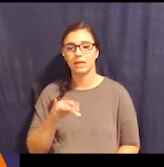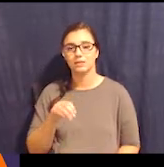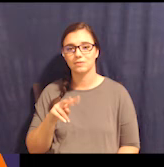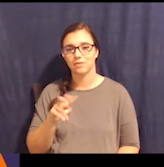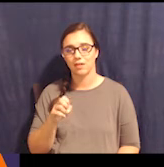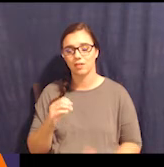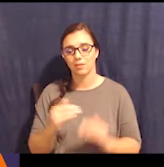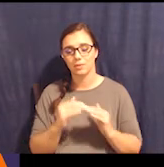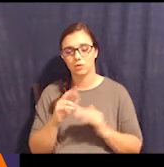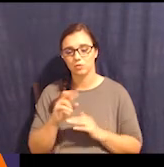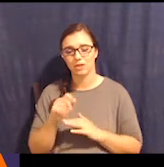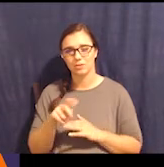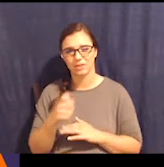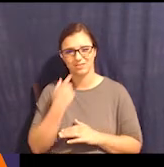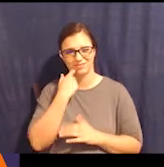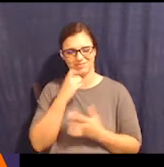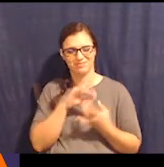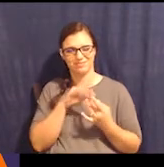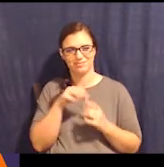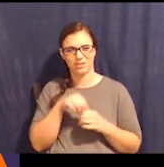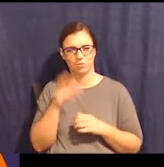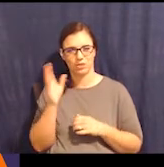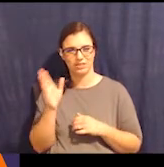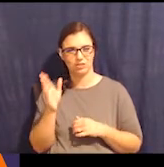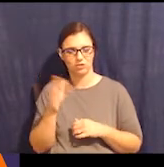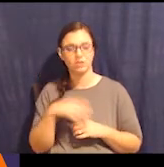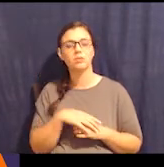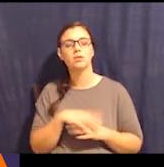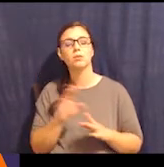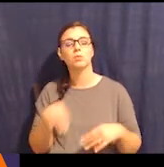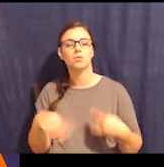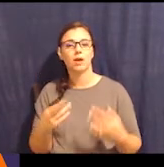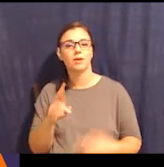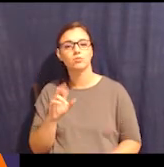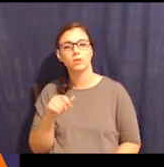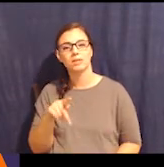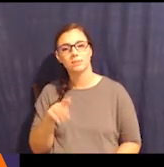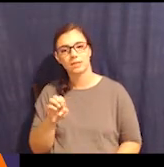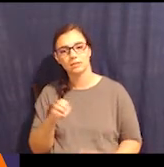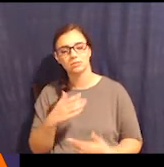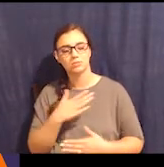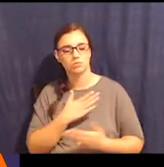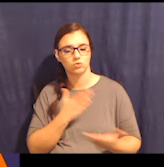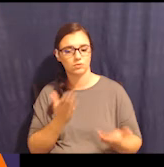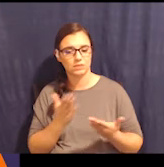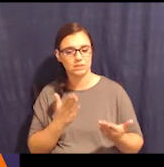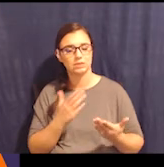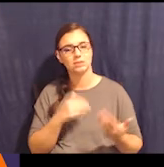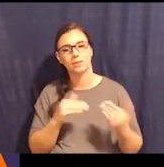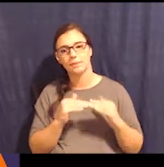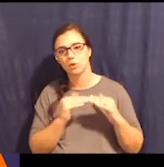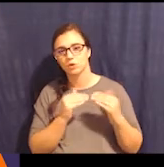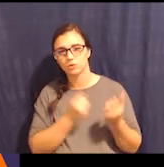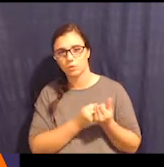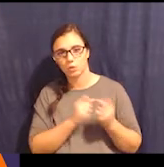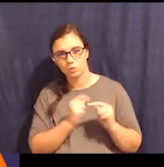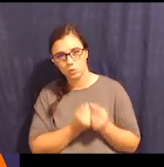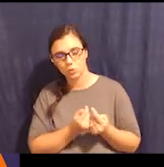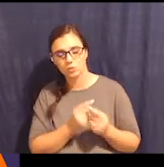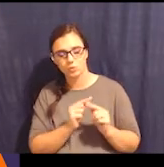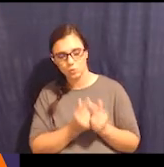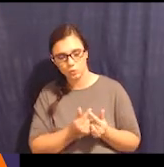provides respite services, peer support groups, individual peer support services, as well as a